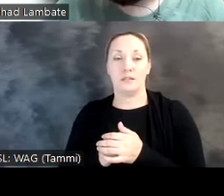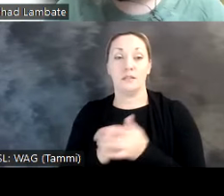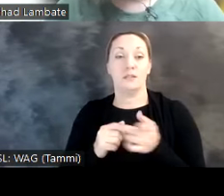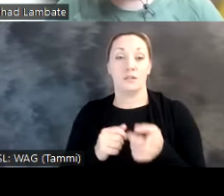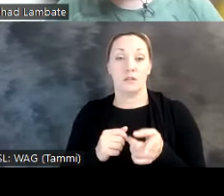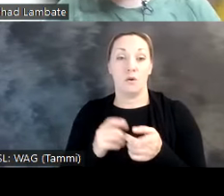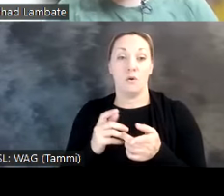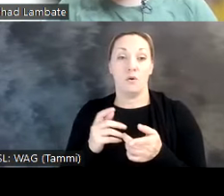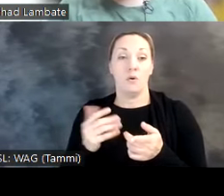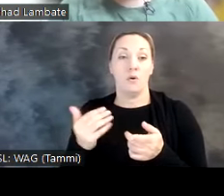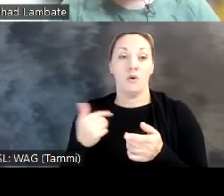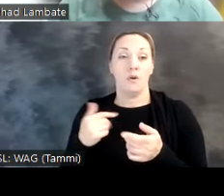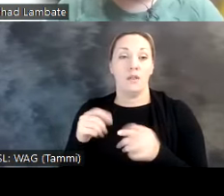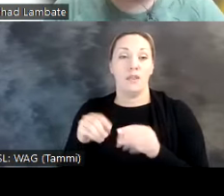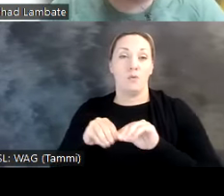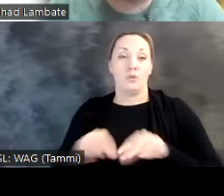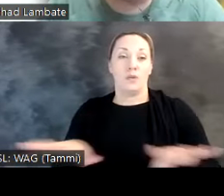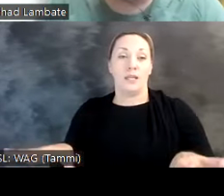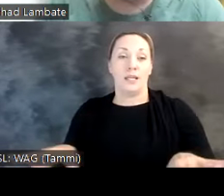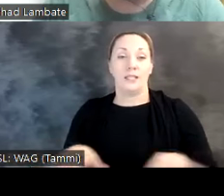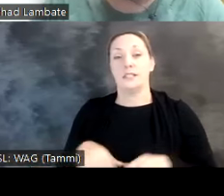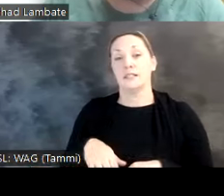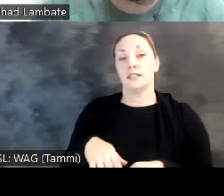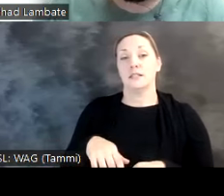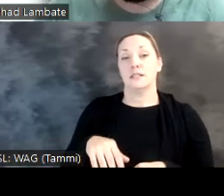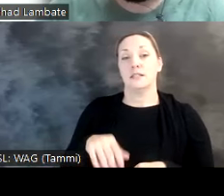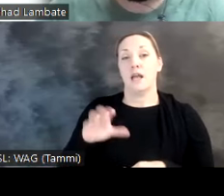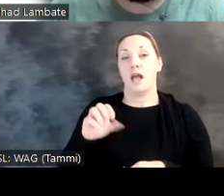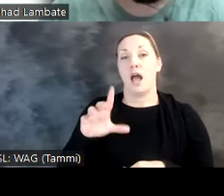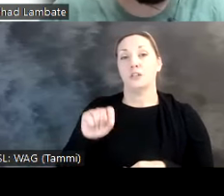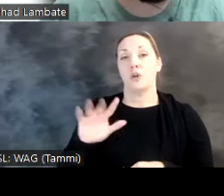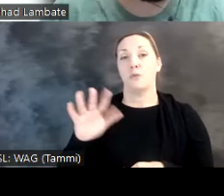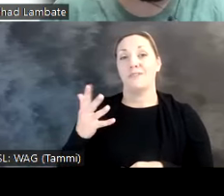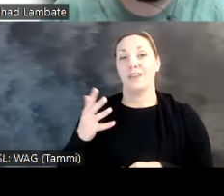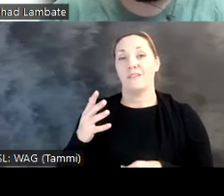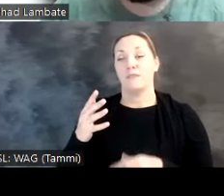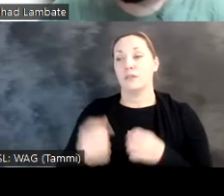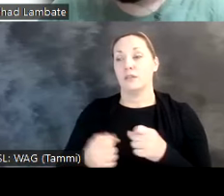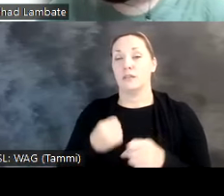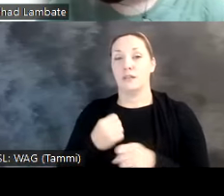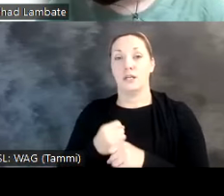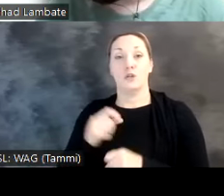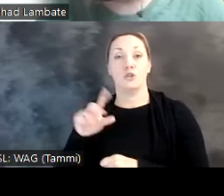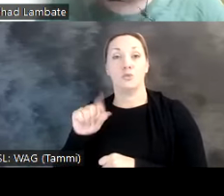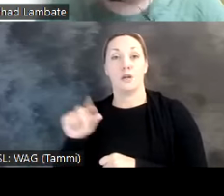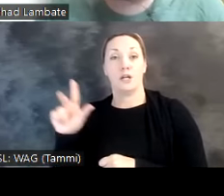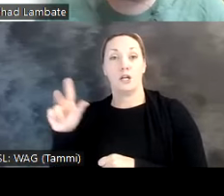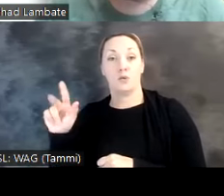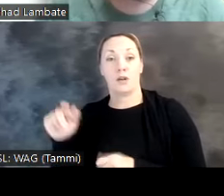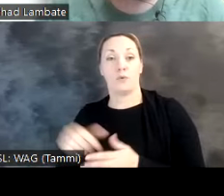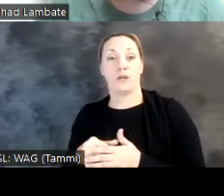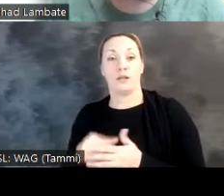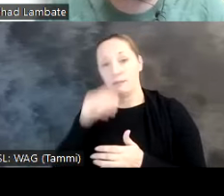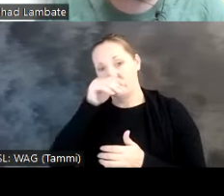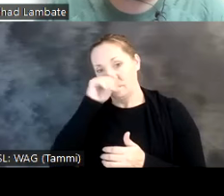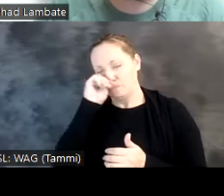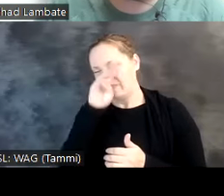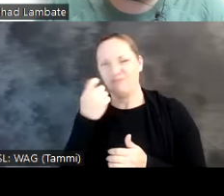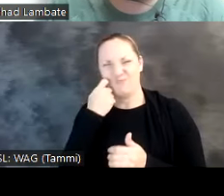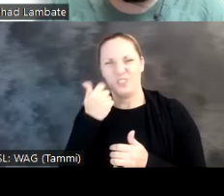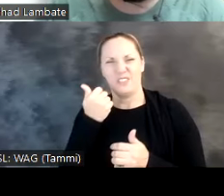requirement was released on 5th of October 2023. So it will be a couple of weeks back.